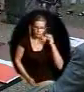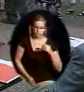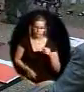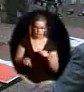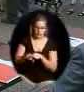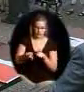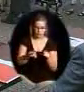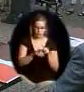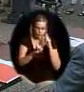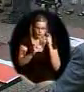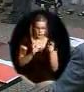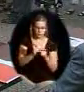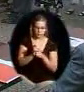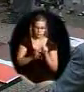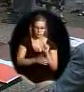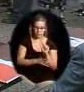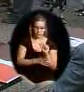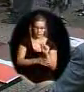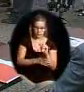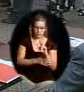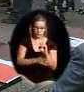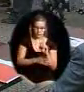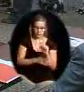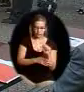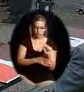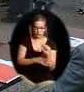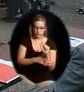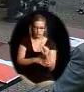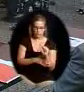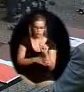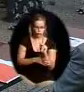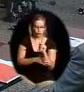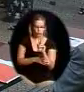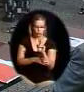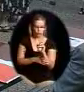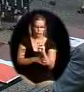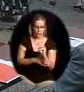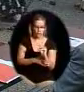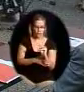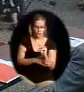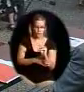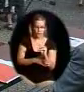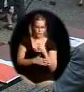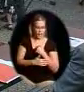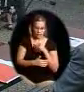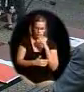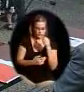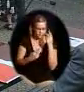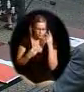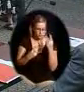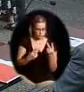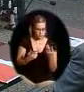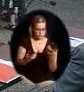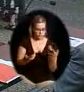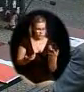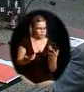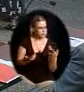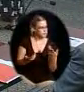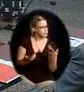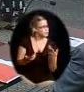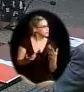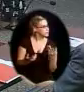We're also recognizing Garrett Crum. And I haven't seen Garrett. Is he